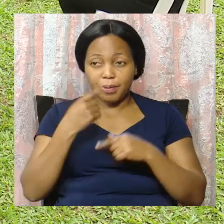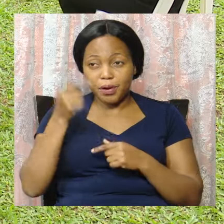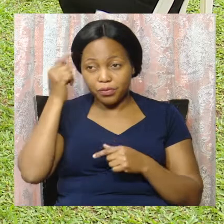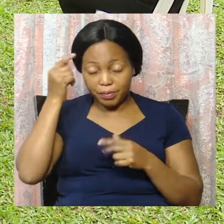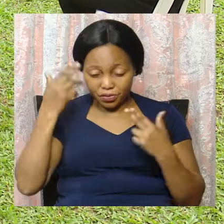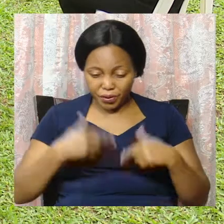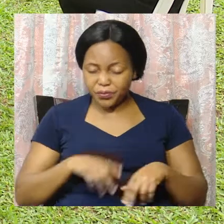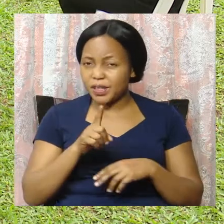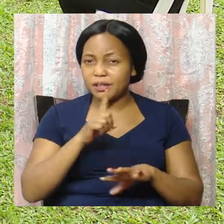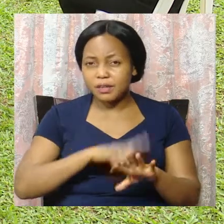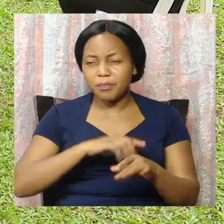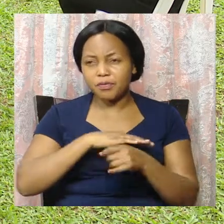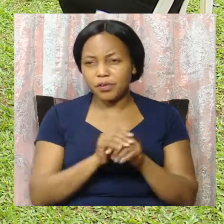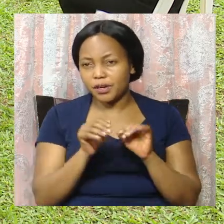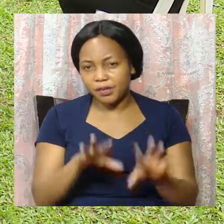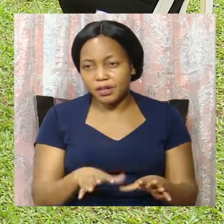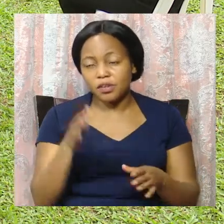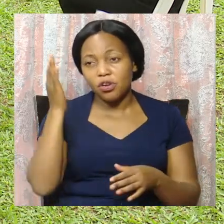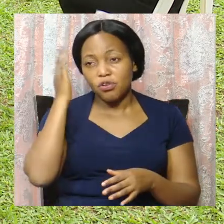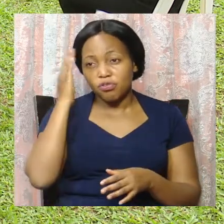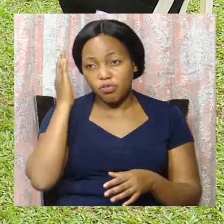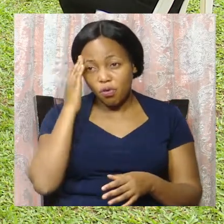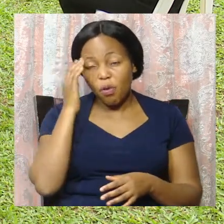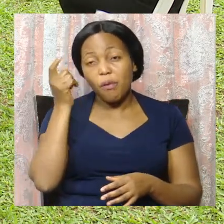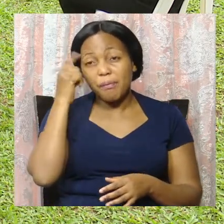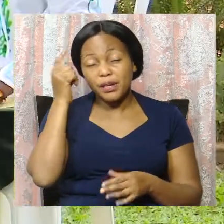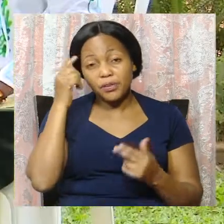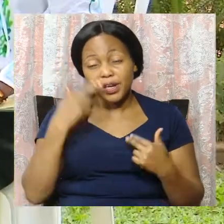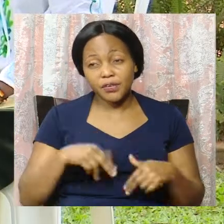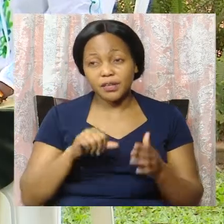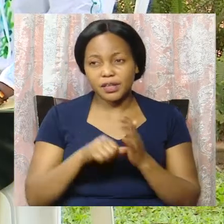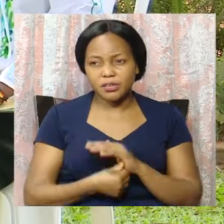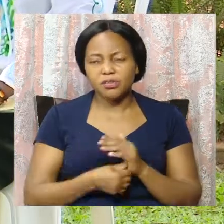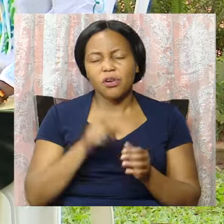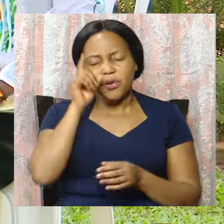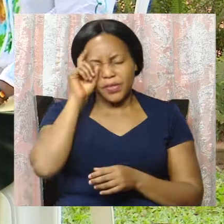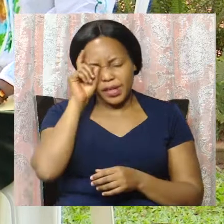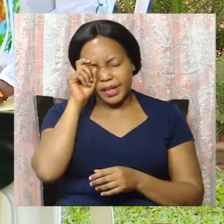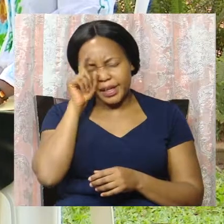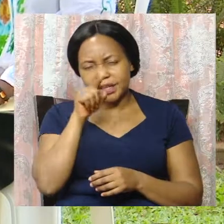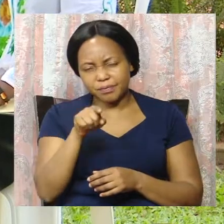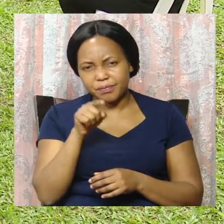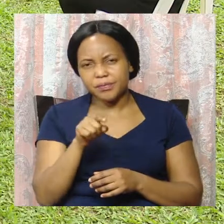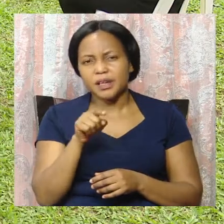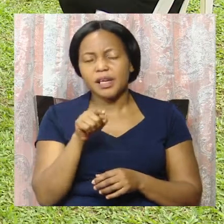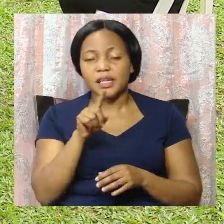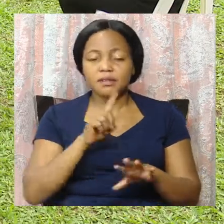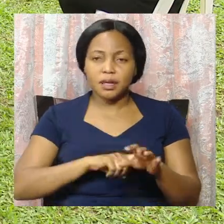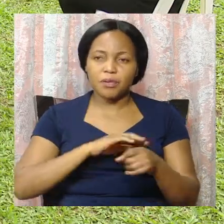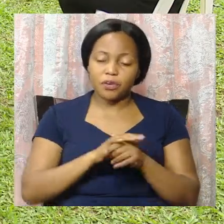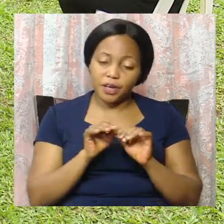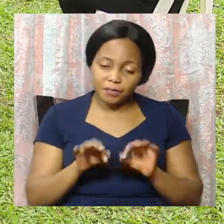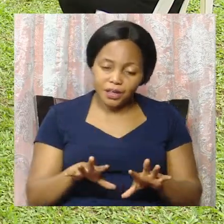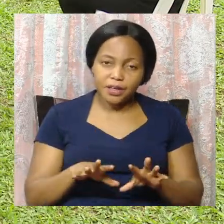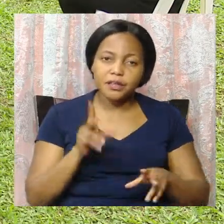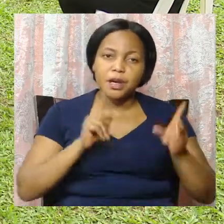thinking about mental health and in this time of COVID, because normally mental health is still an issue, but think about it in this time of COVID,